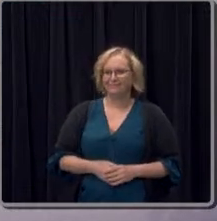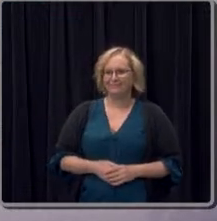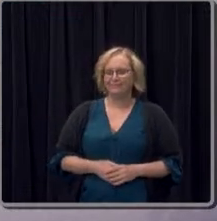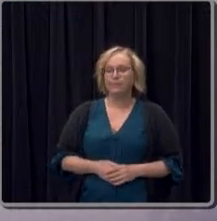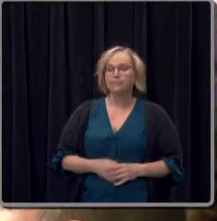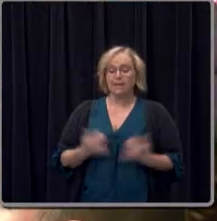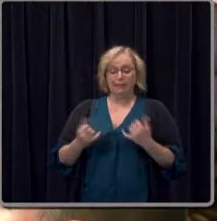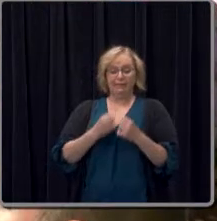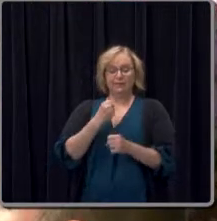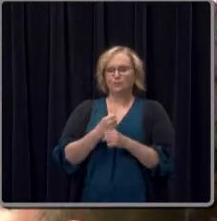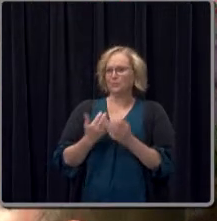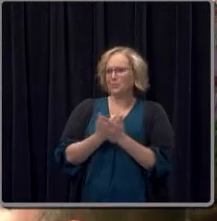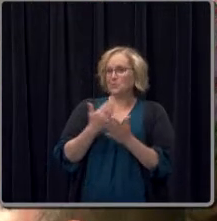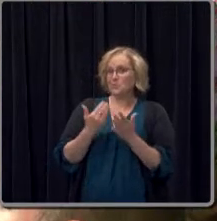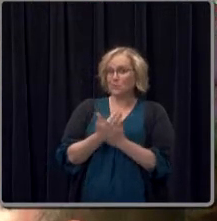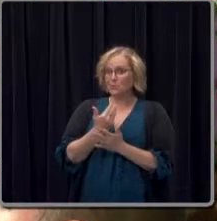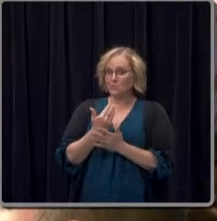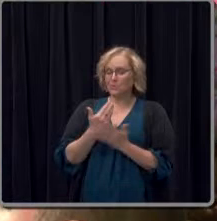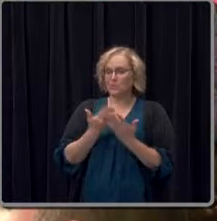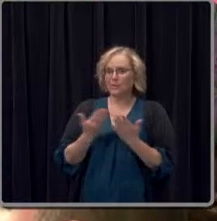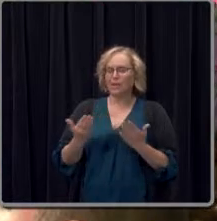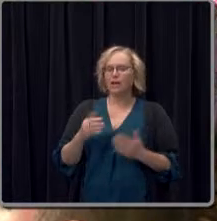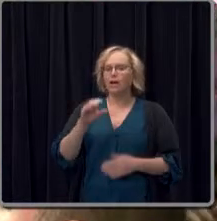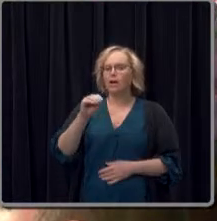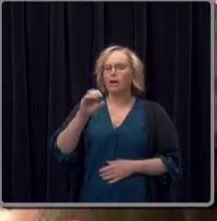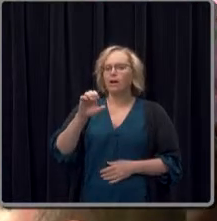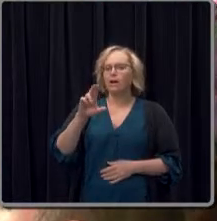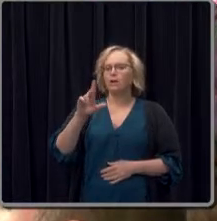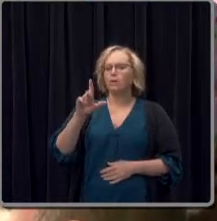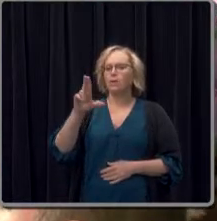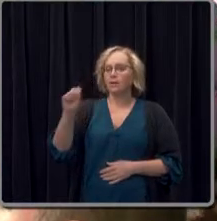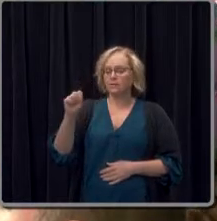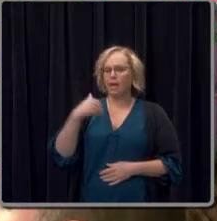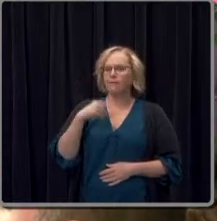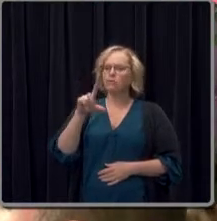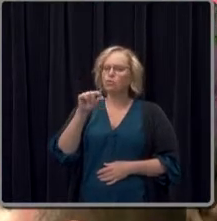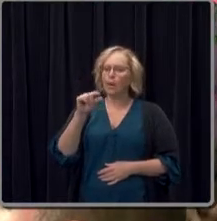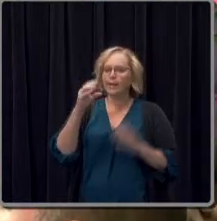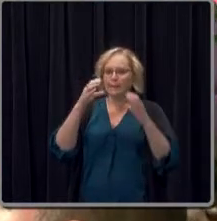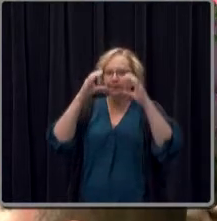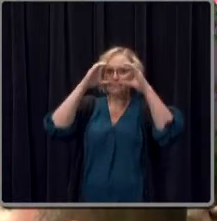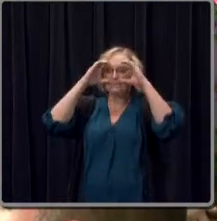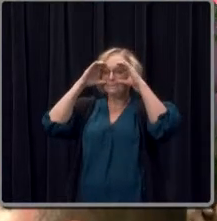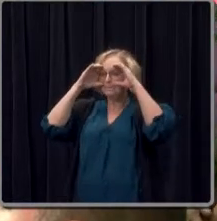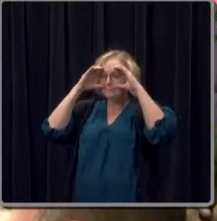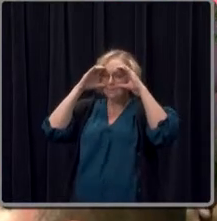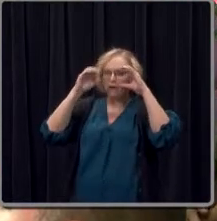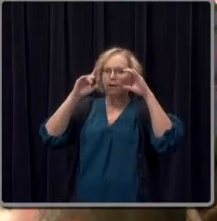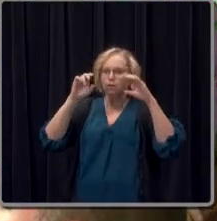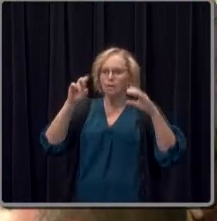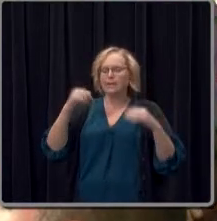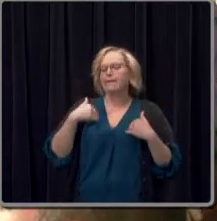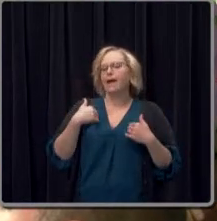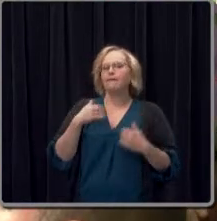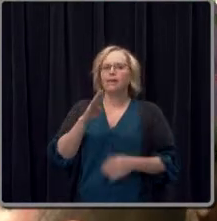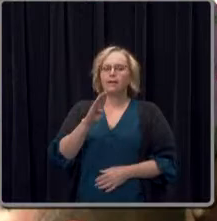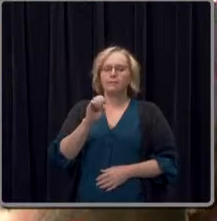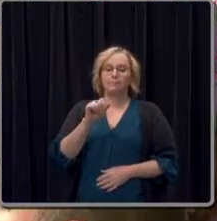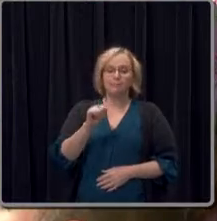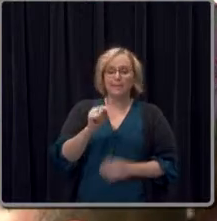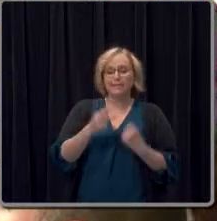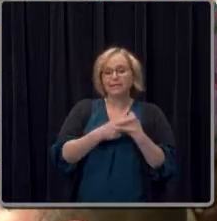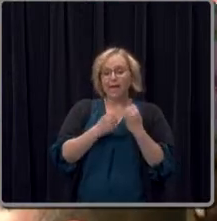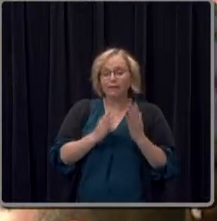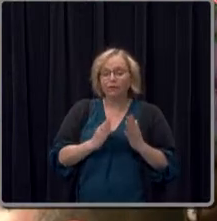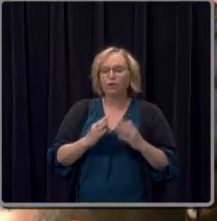This year, one of our new things is we have Oculus. So we have 20 Oculus, and they have things like Beat Saber on there. They have things for